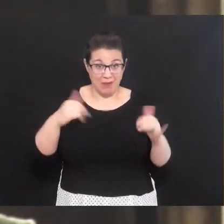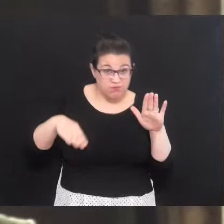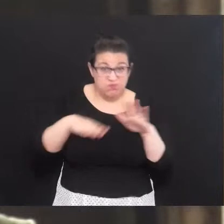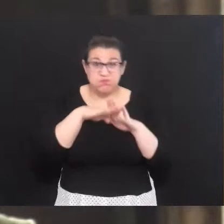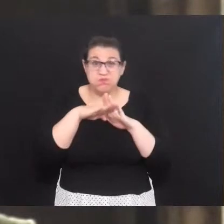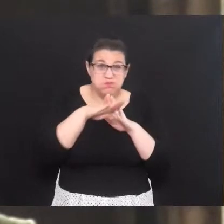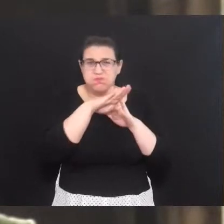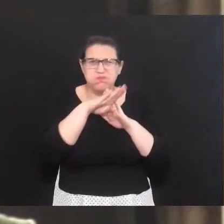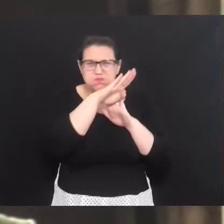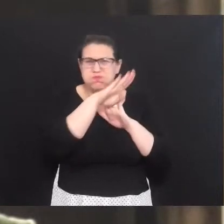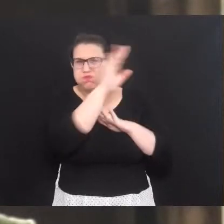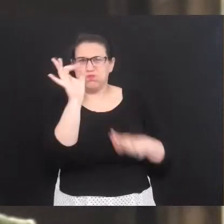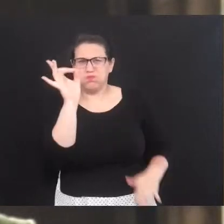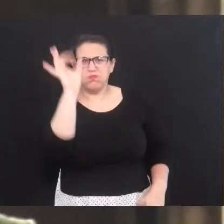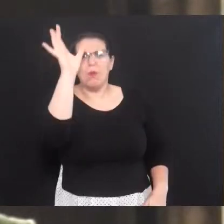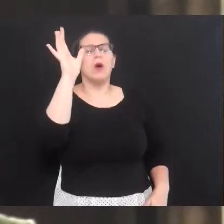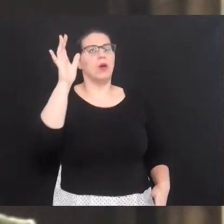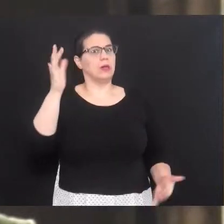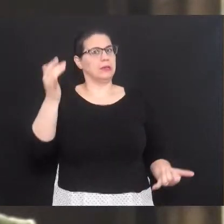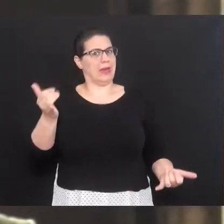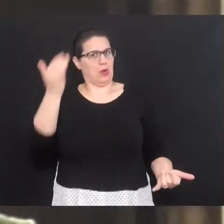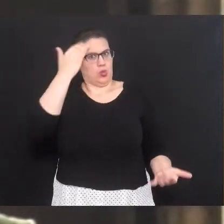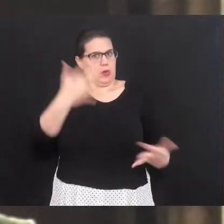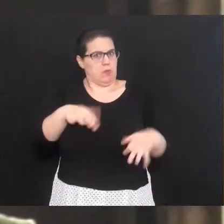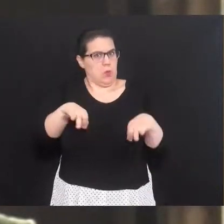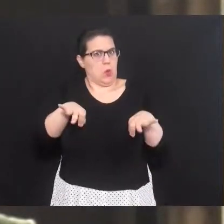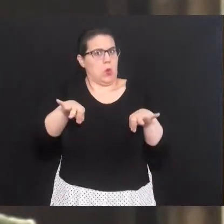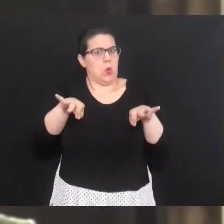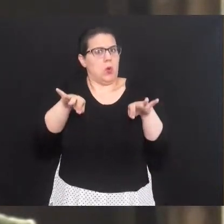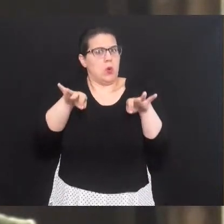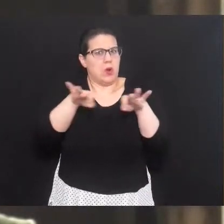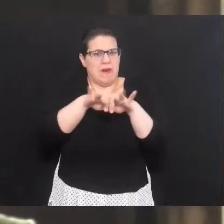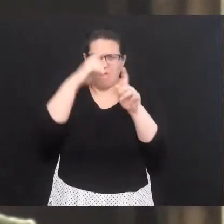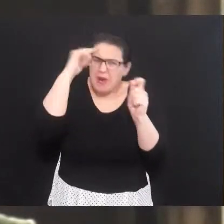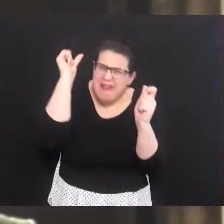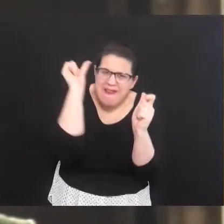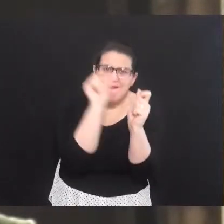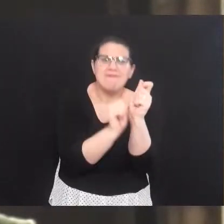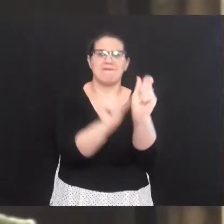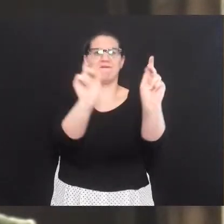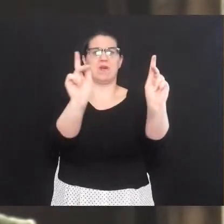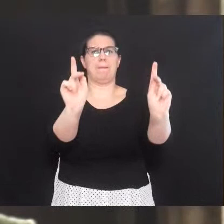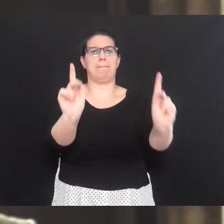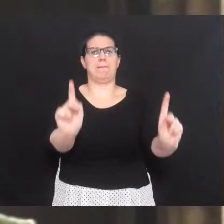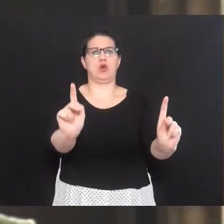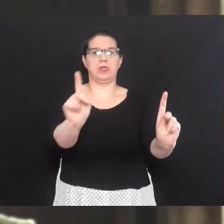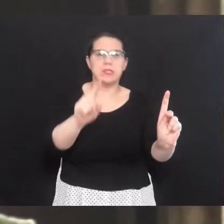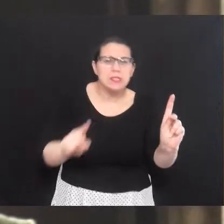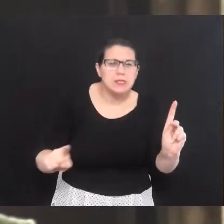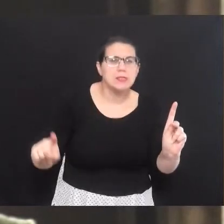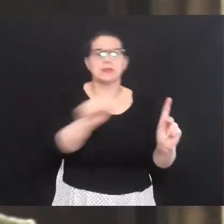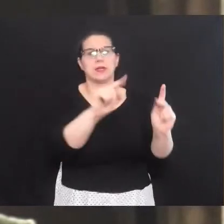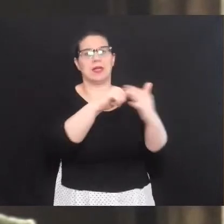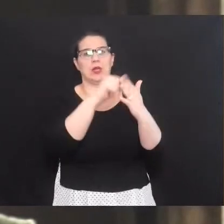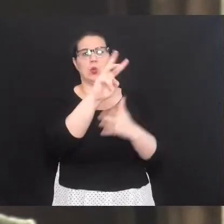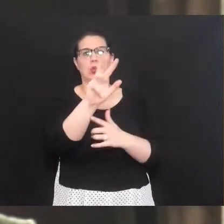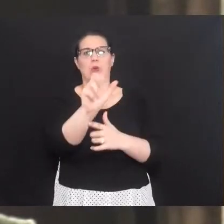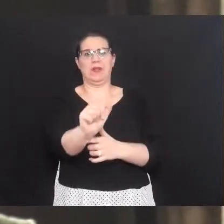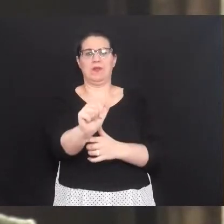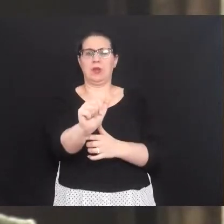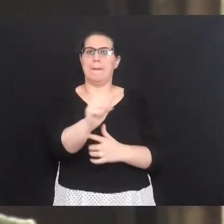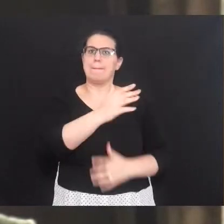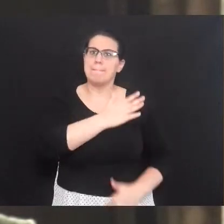really important for each individual in West Virginia to make sure that you are doing your